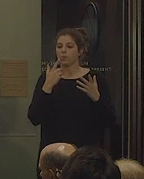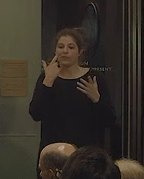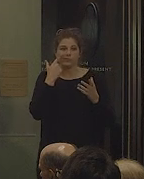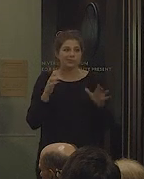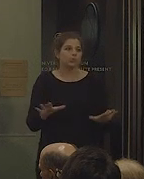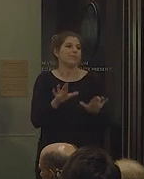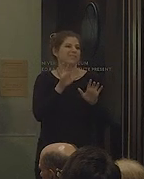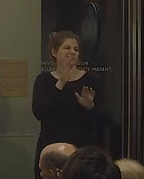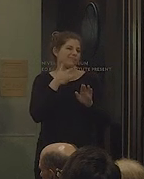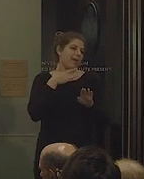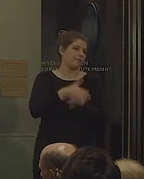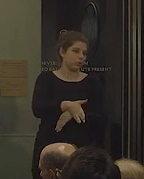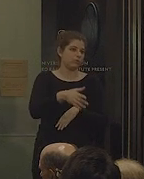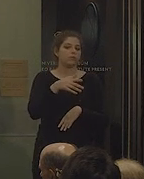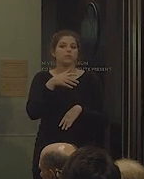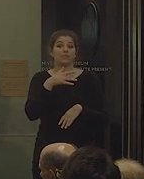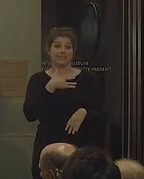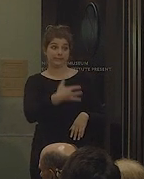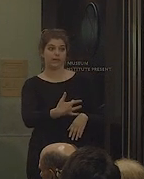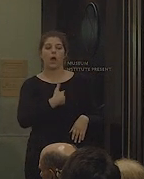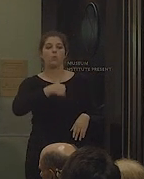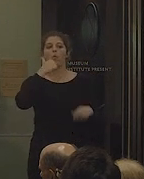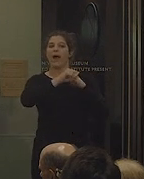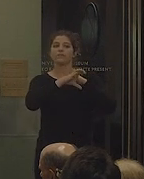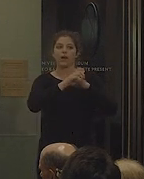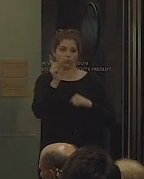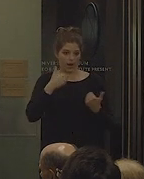just doing. Typically, I won't